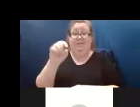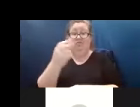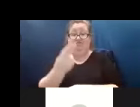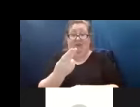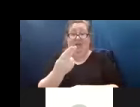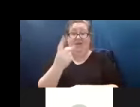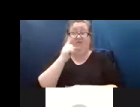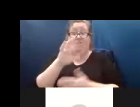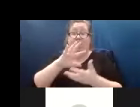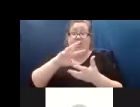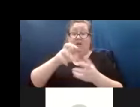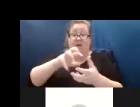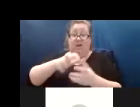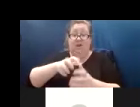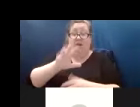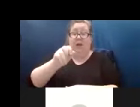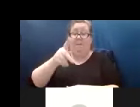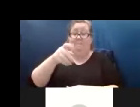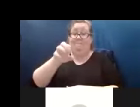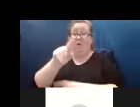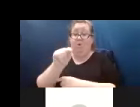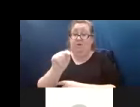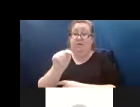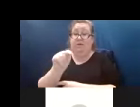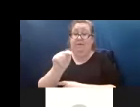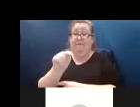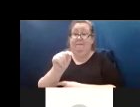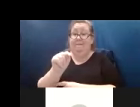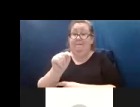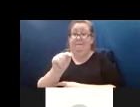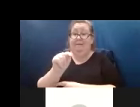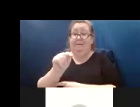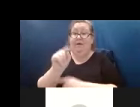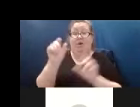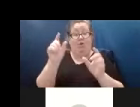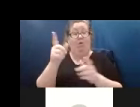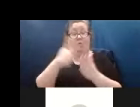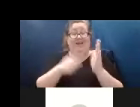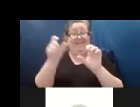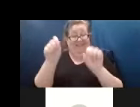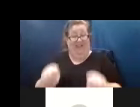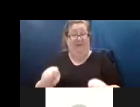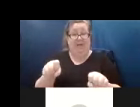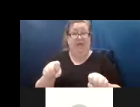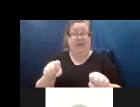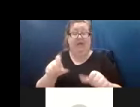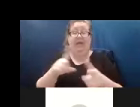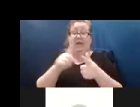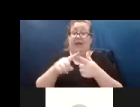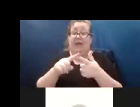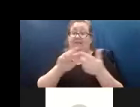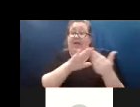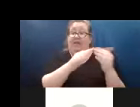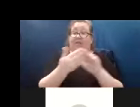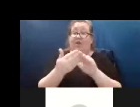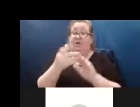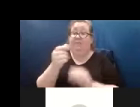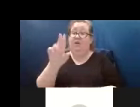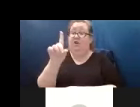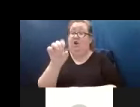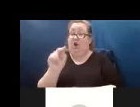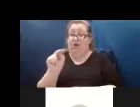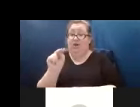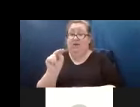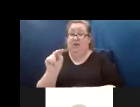composted, and what can be composted, and then community gardens can come and pick it up and use